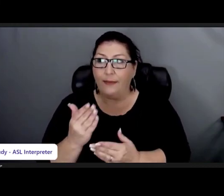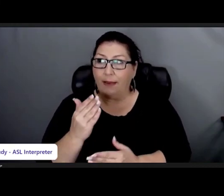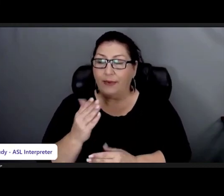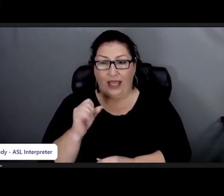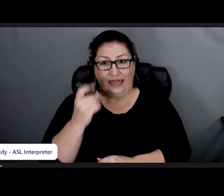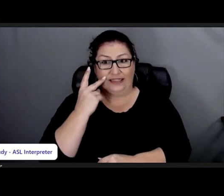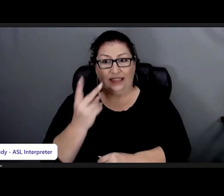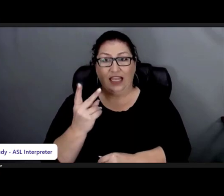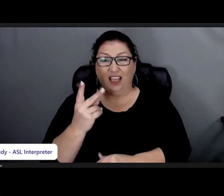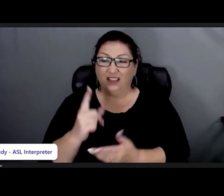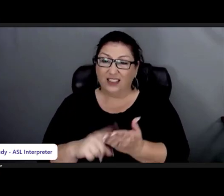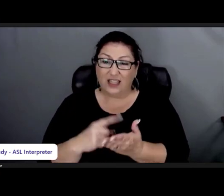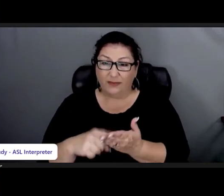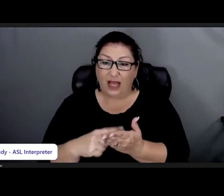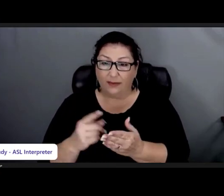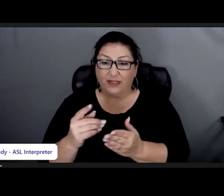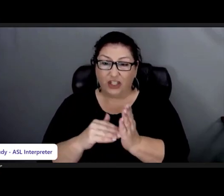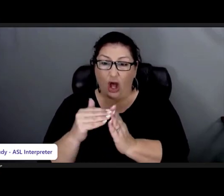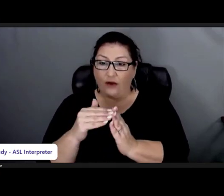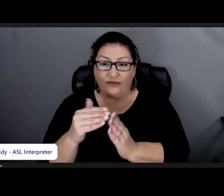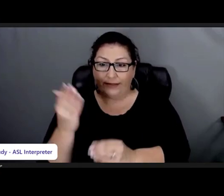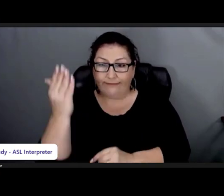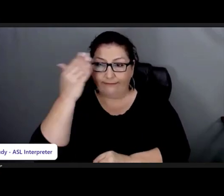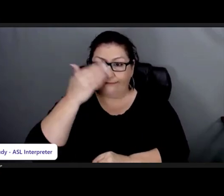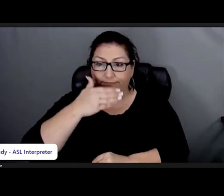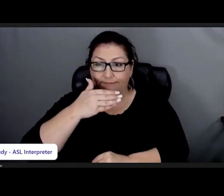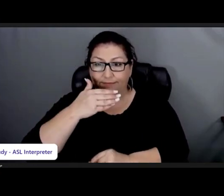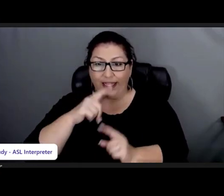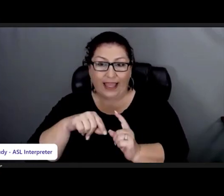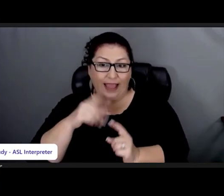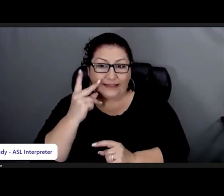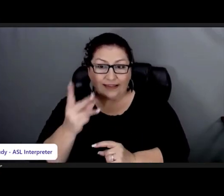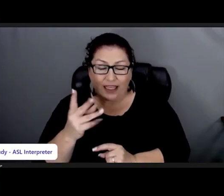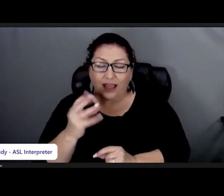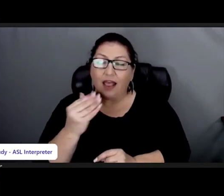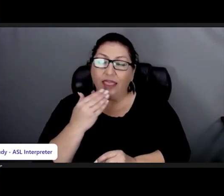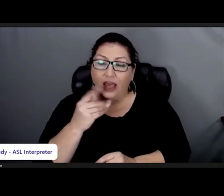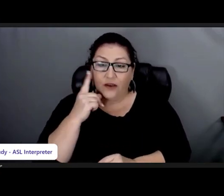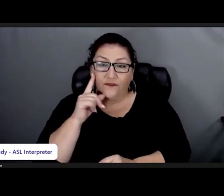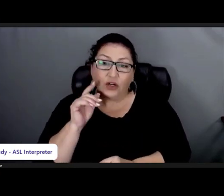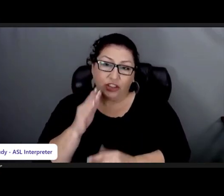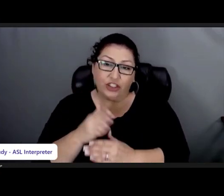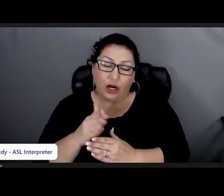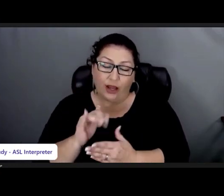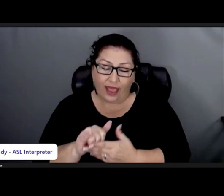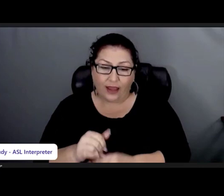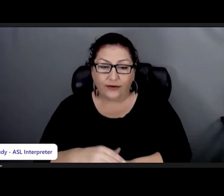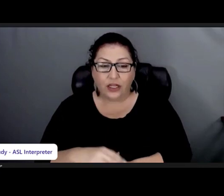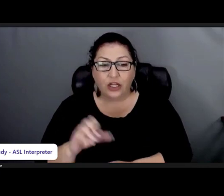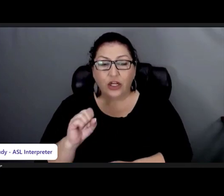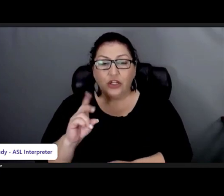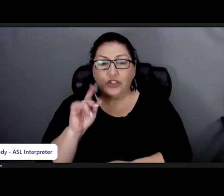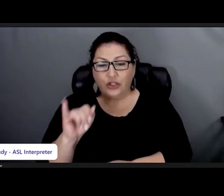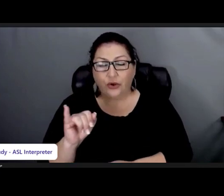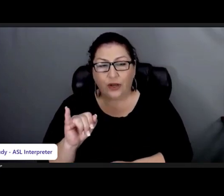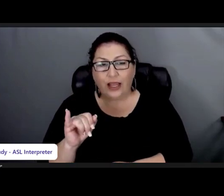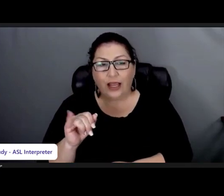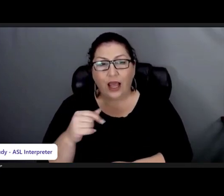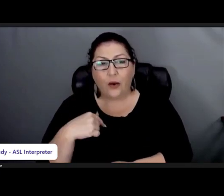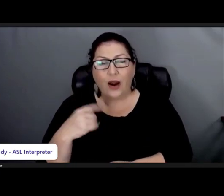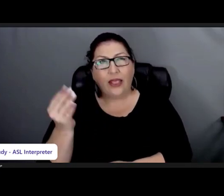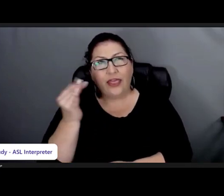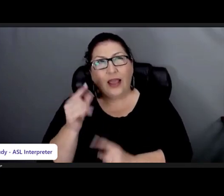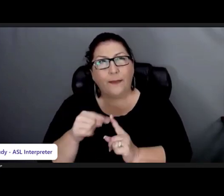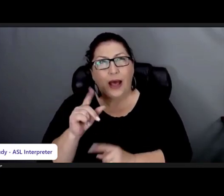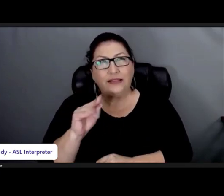actually sometimes that is often invisible. And thank you for sharing that. Sudi, I go back, when I think back to Tammy's wise